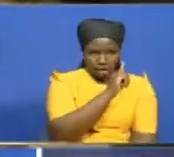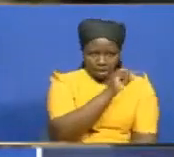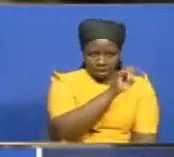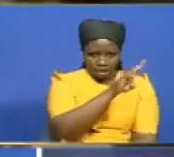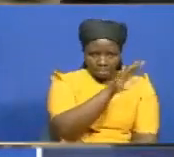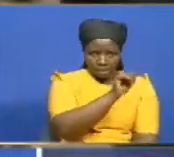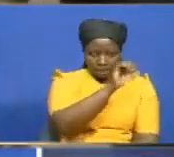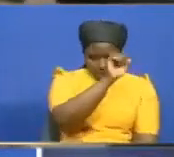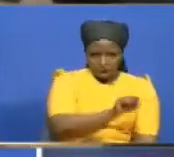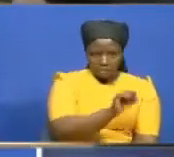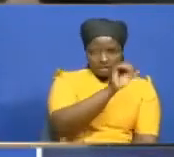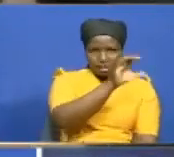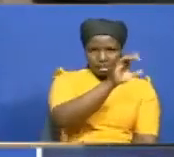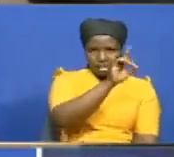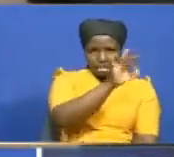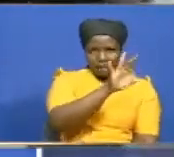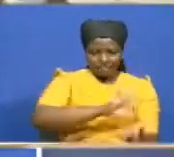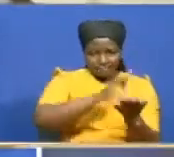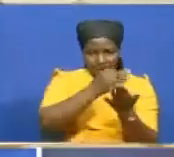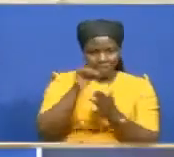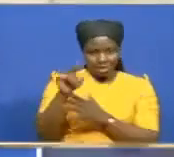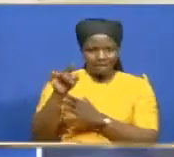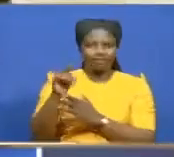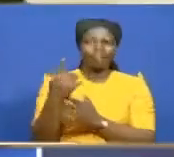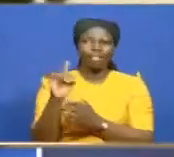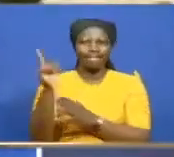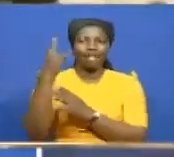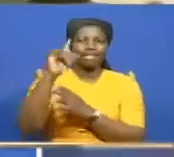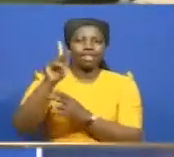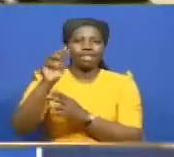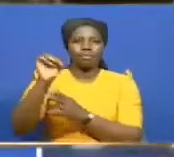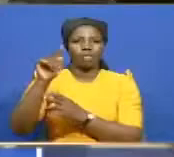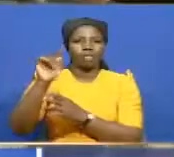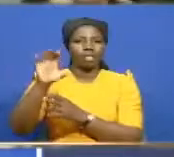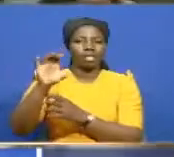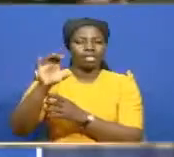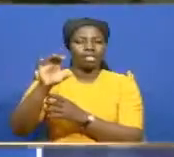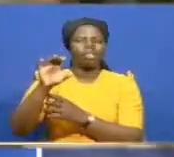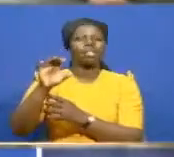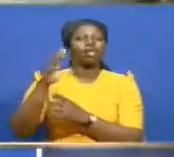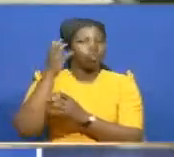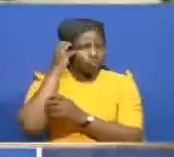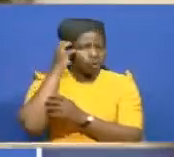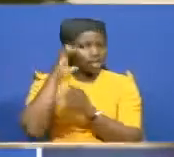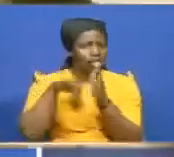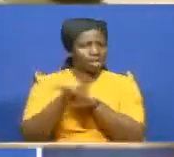campus becomes the fourth KMTC campus in Meru County. Ben Chumba, reporting for Channel One News.